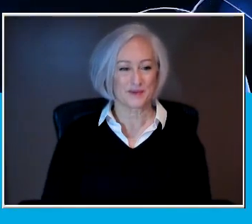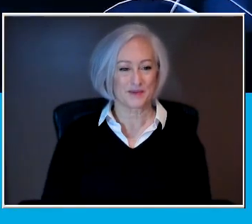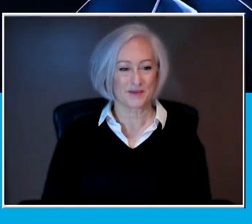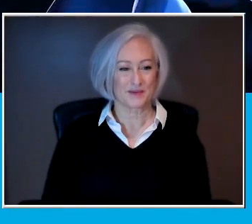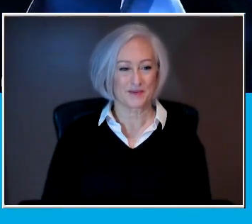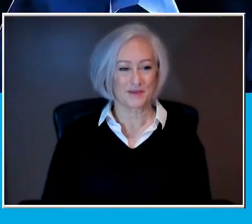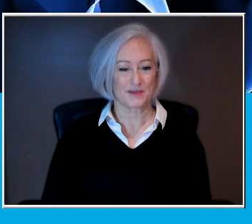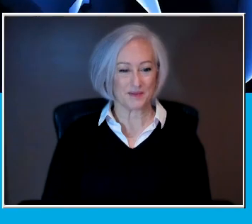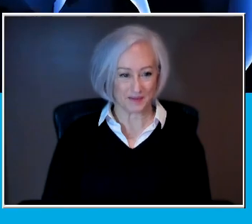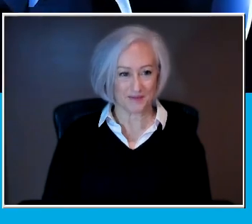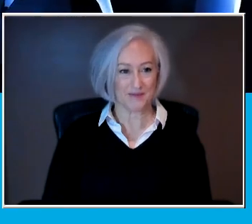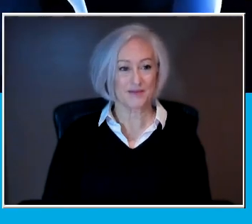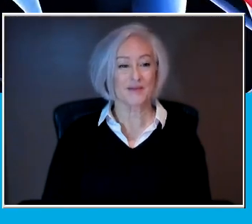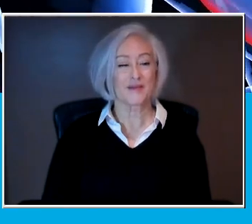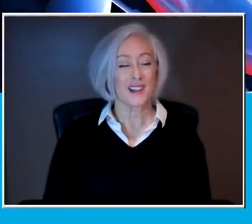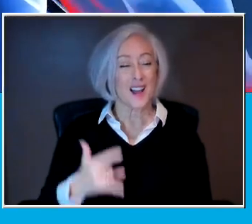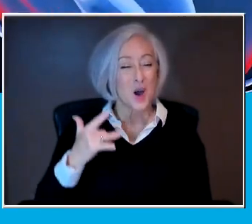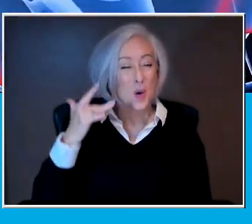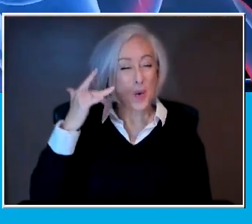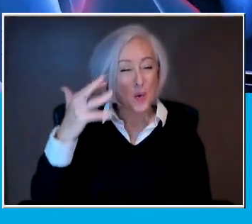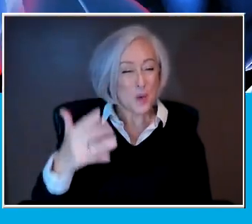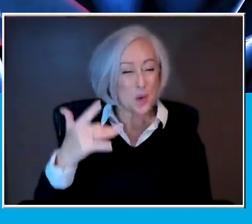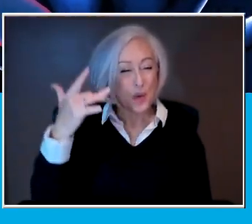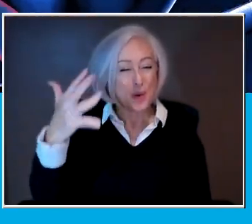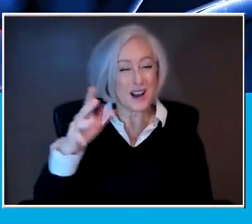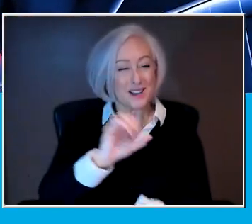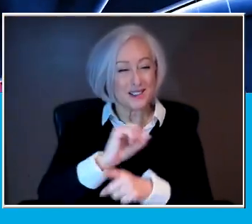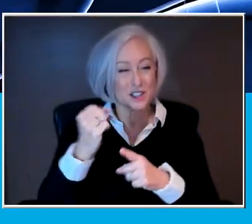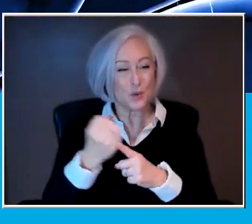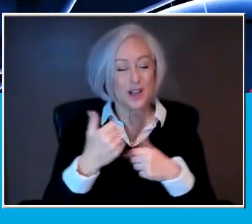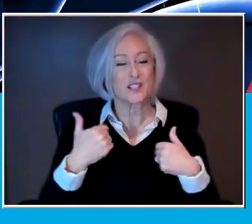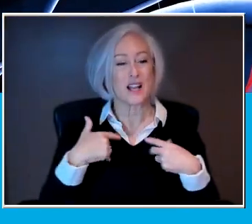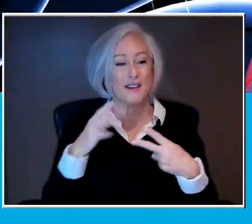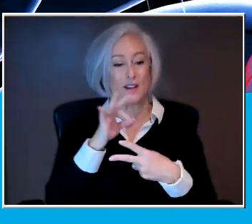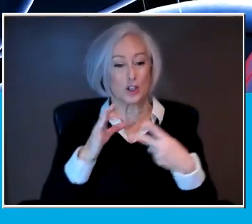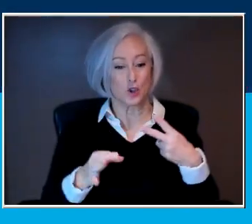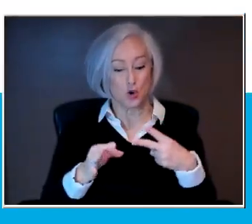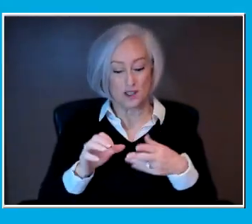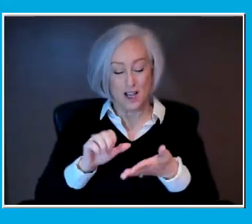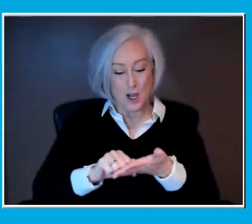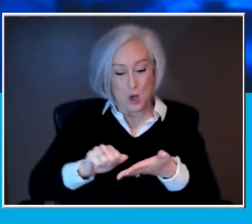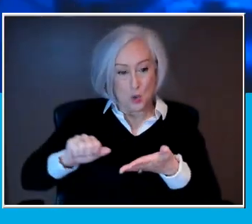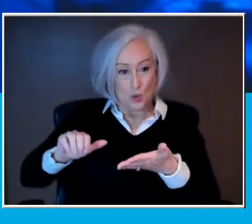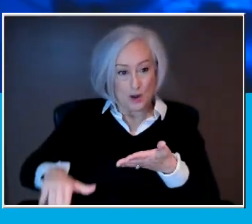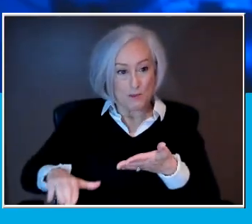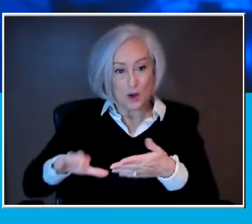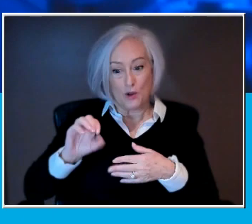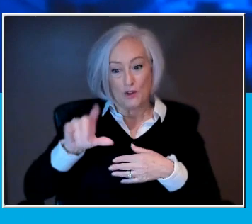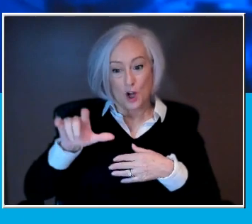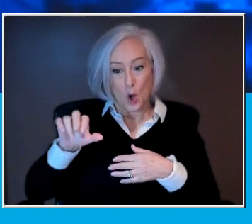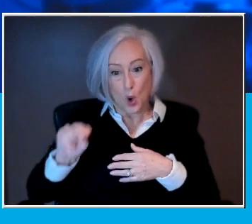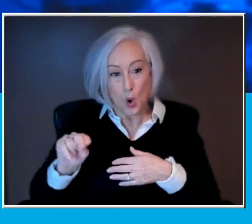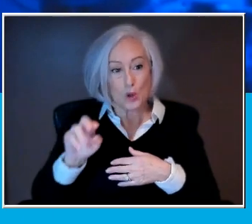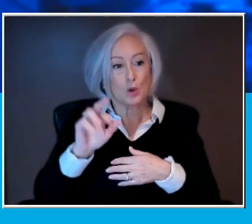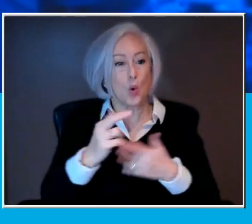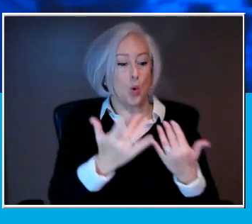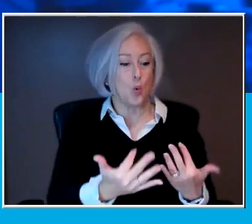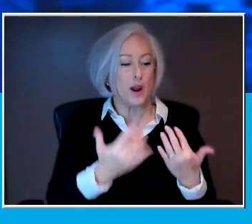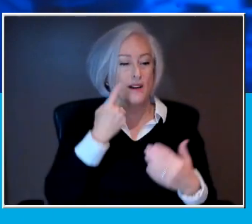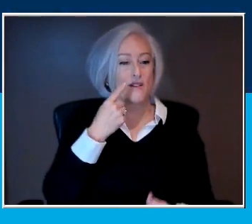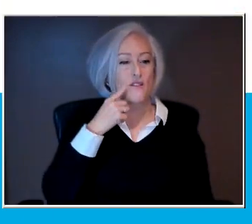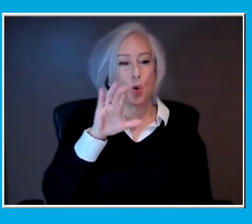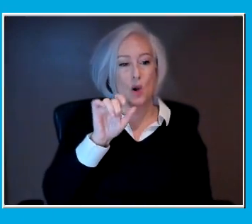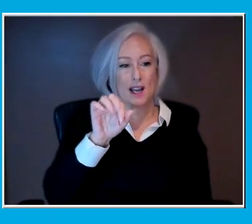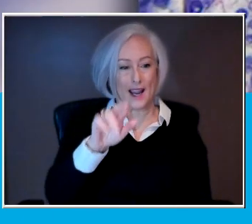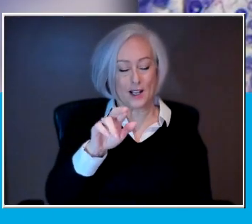A rare condition comes with a choice: remove your colon or wait for cancer. I'm Jessica Lovell on the next Open Mics with